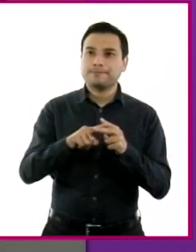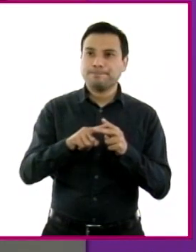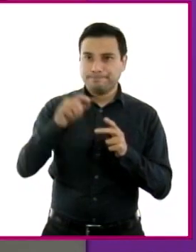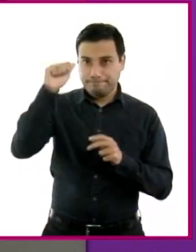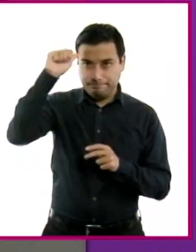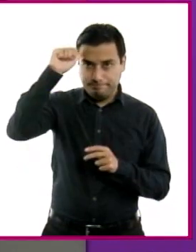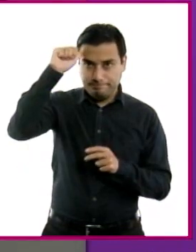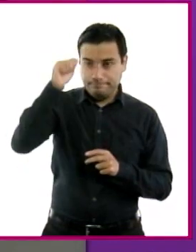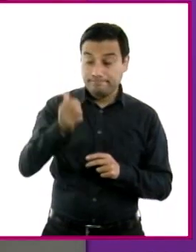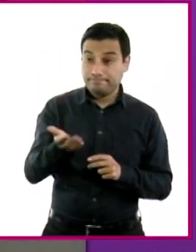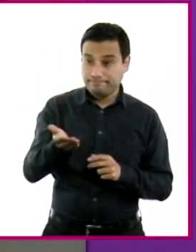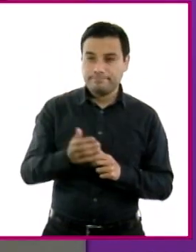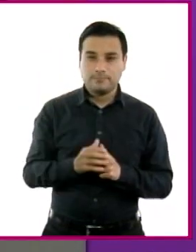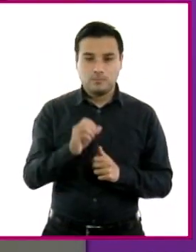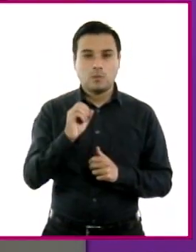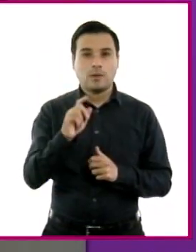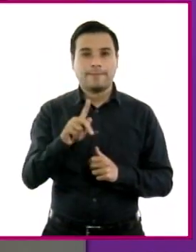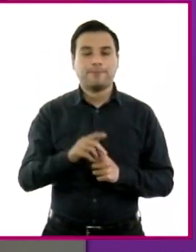Alex? Okay.